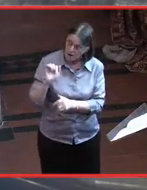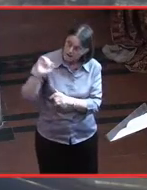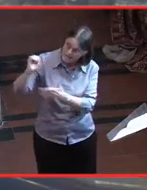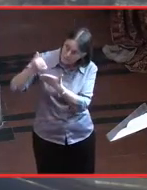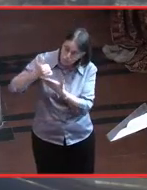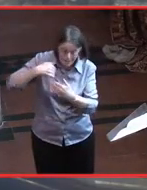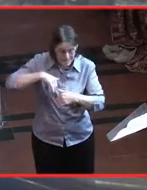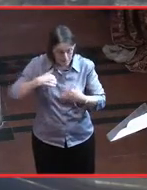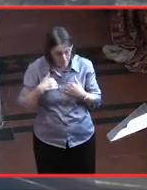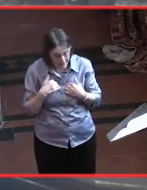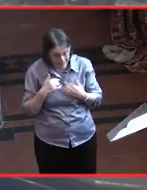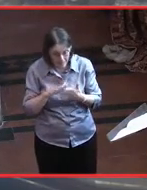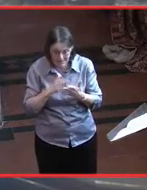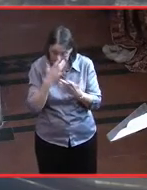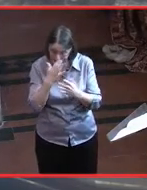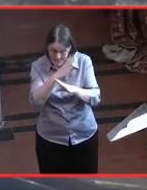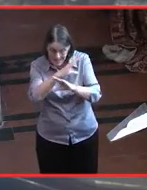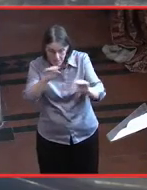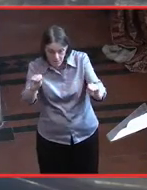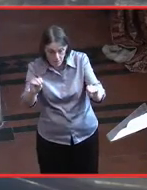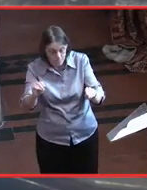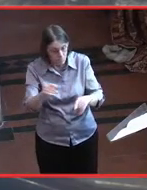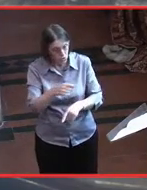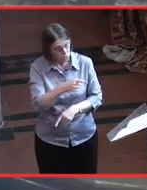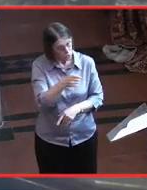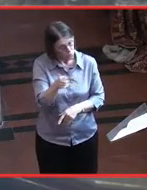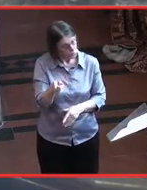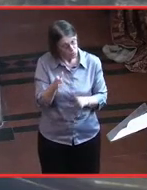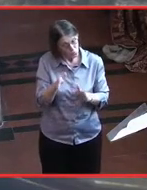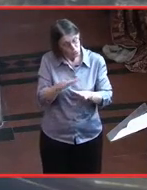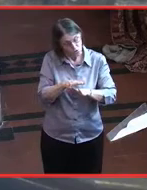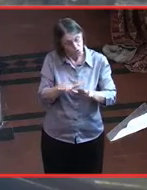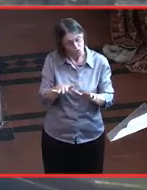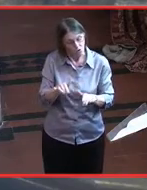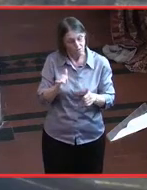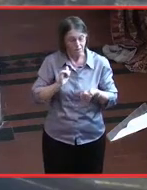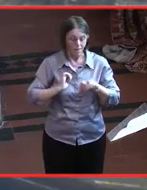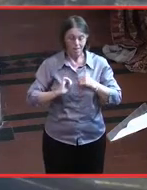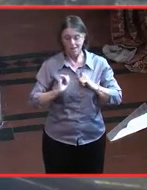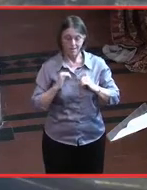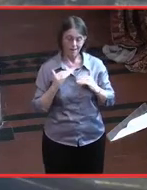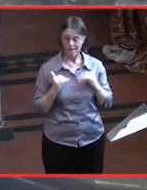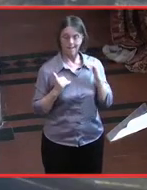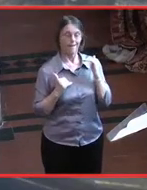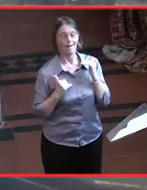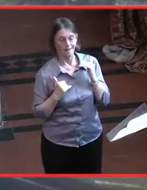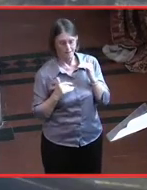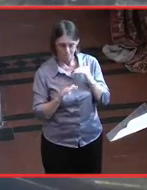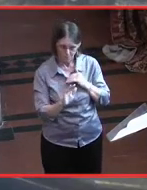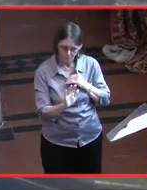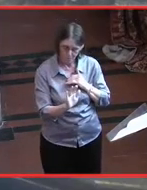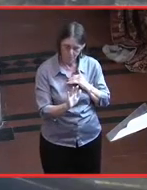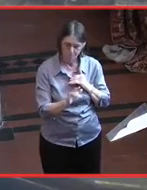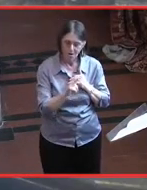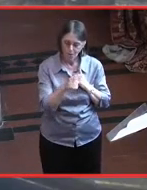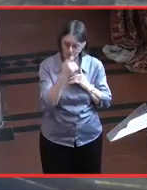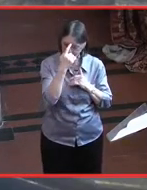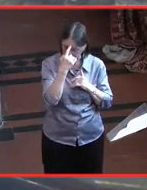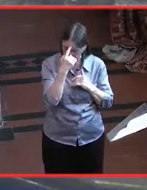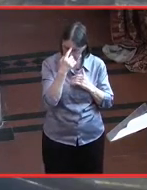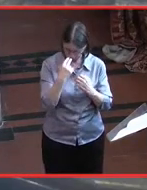you, not to think of yourself more highly than you ought to think, but to think with sober